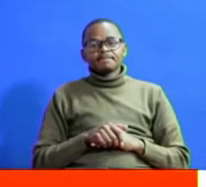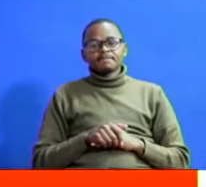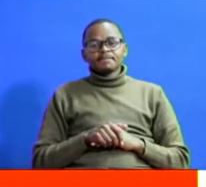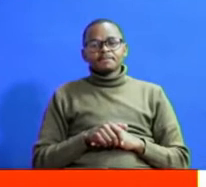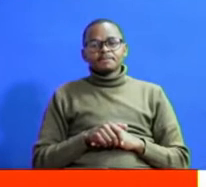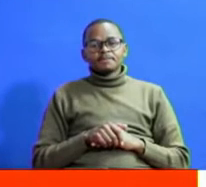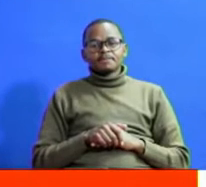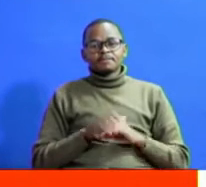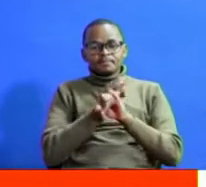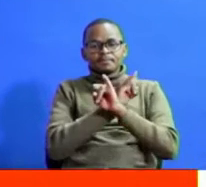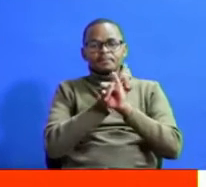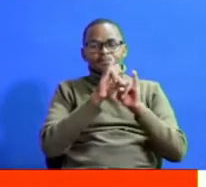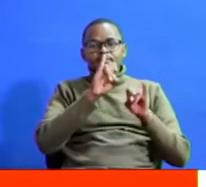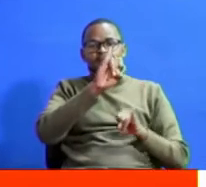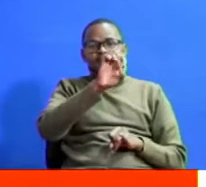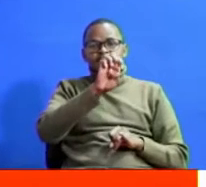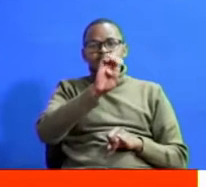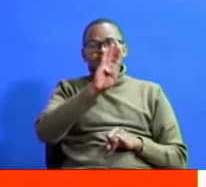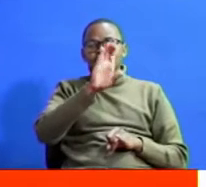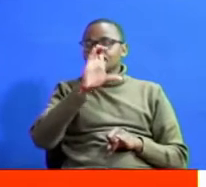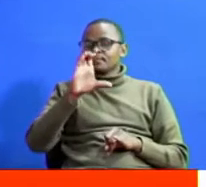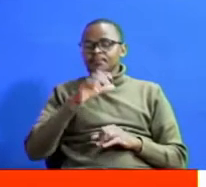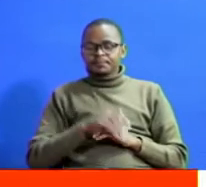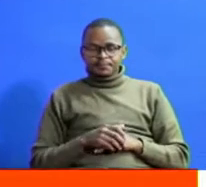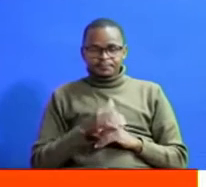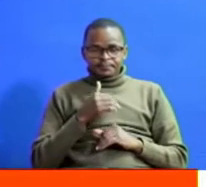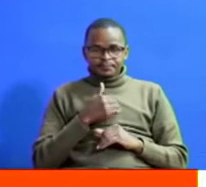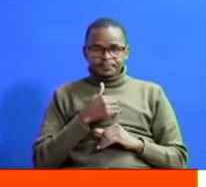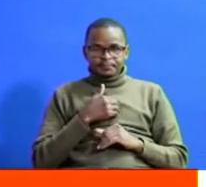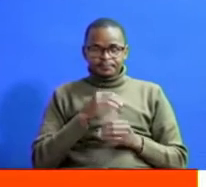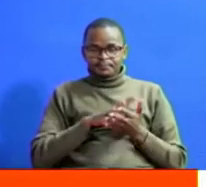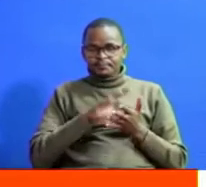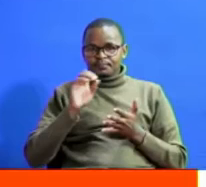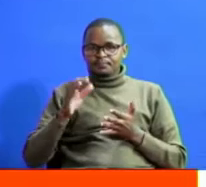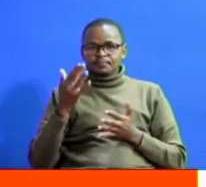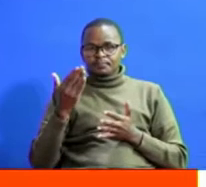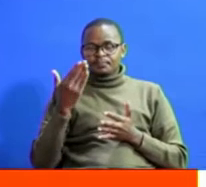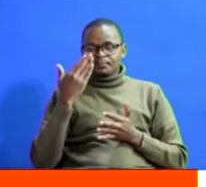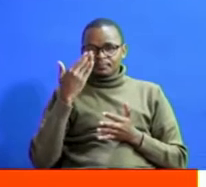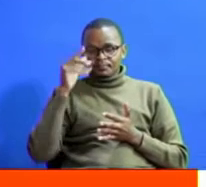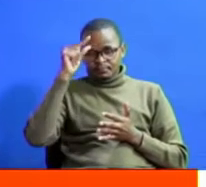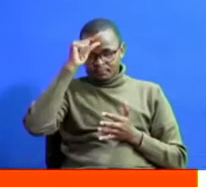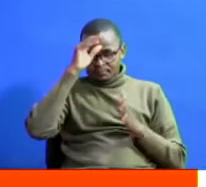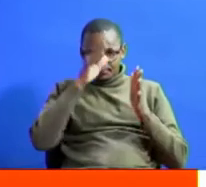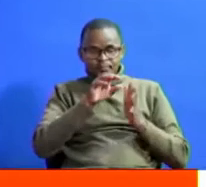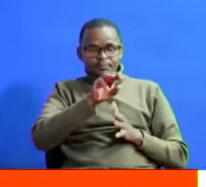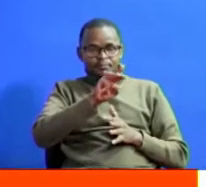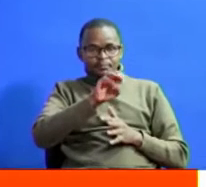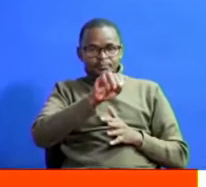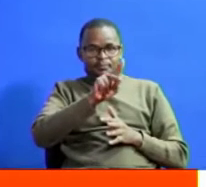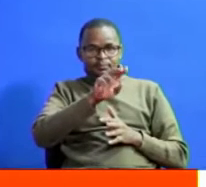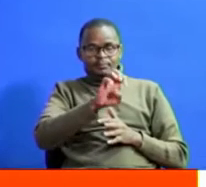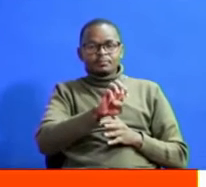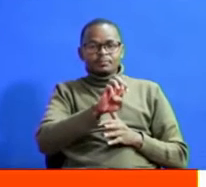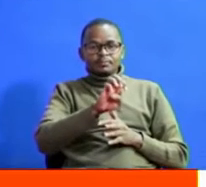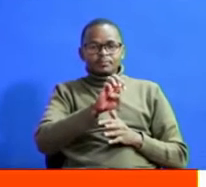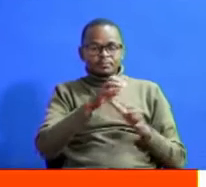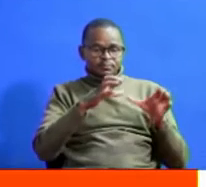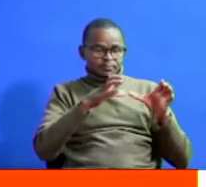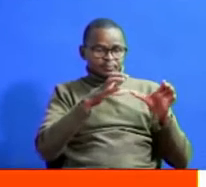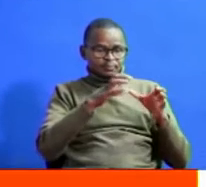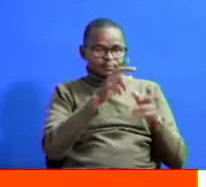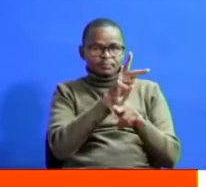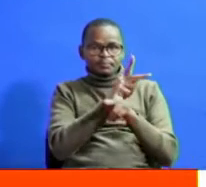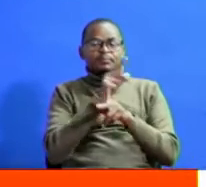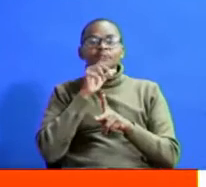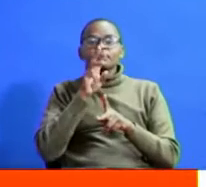On the Independent Electoral Boundaries Commission, IEBC, has withdrawn former Nairobi Governor Mike Sonko's registration certificate, preventing